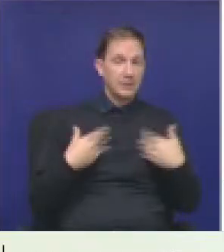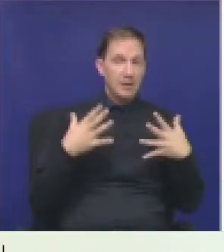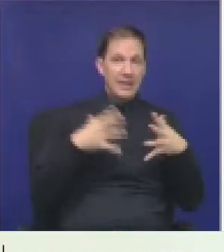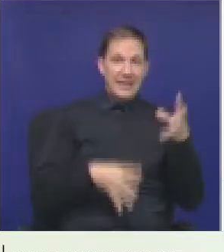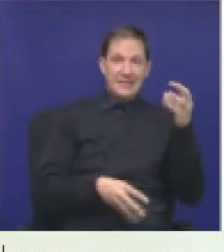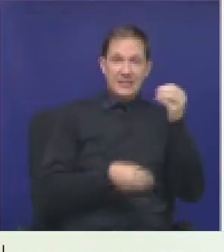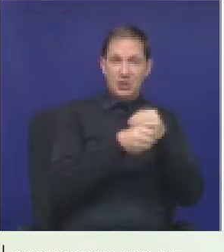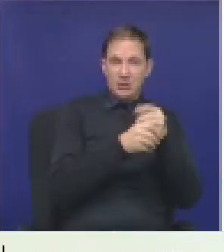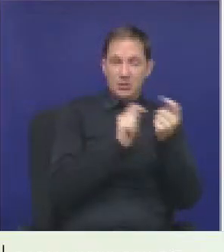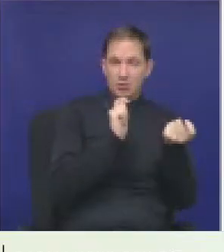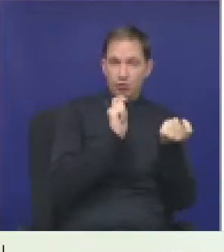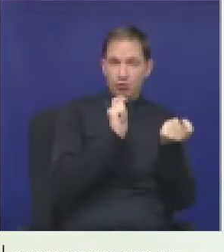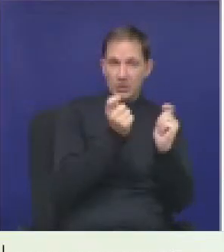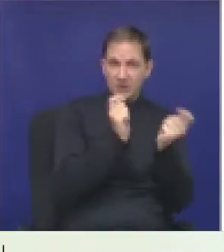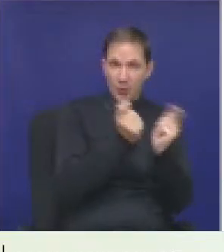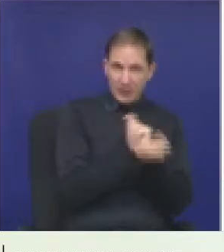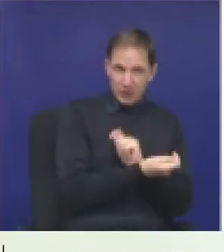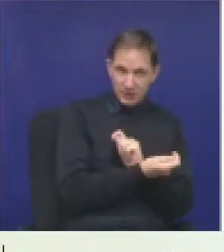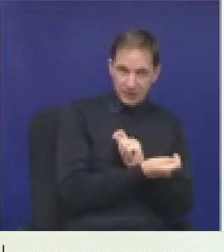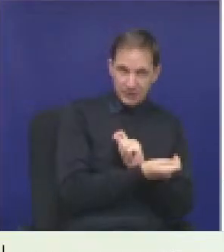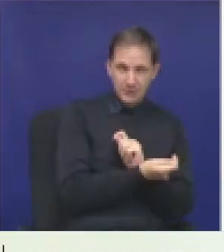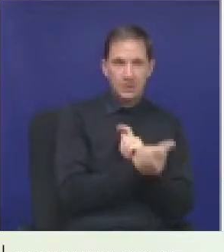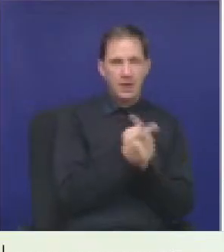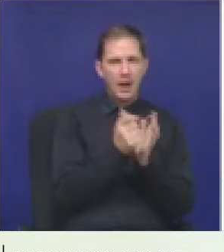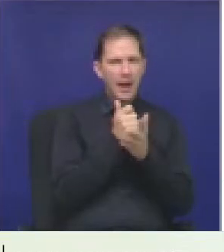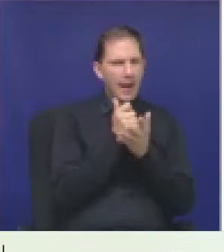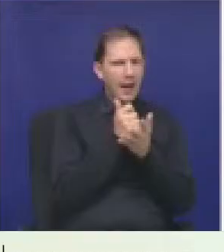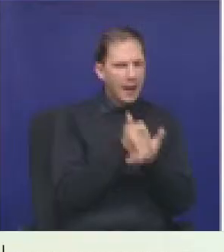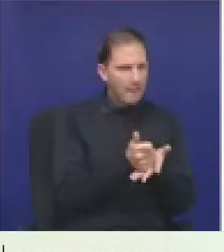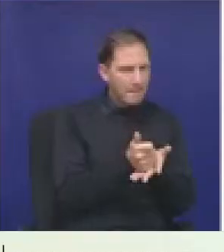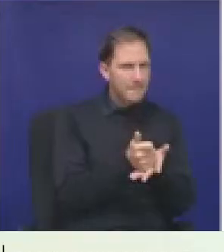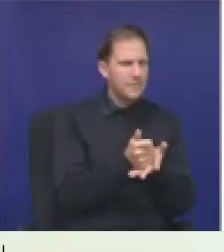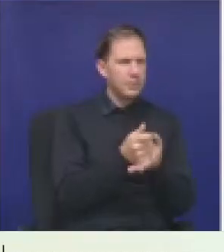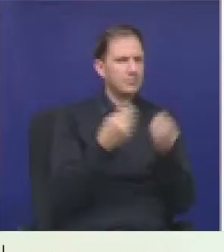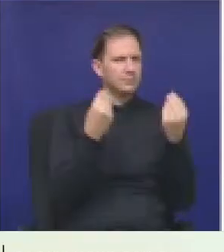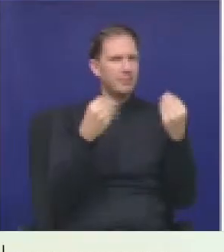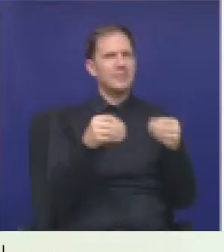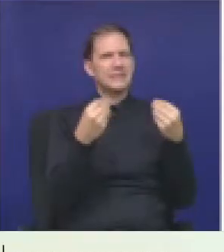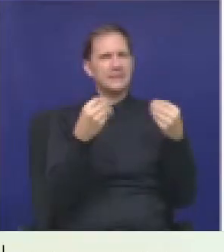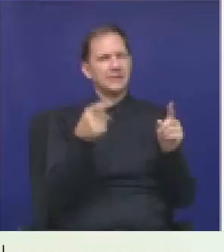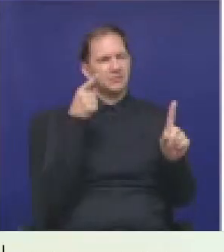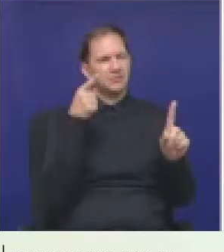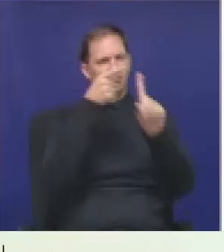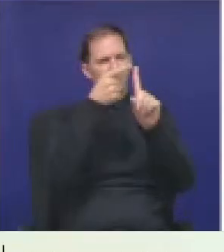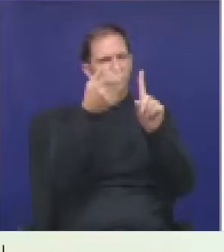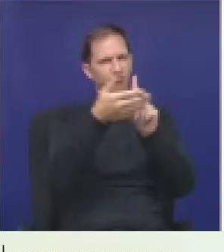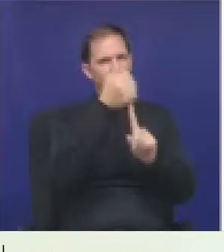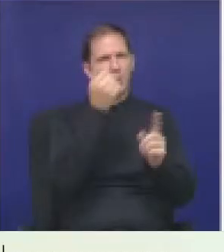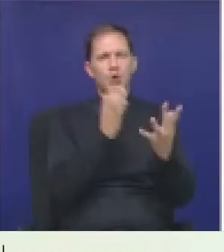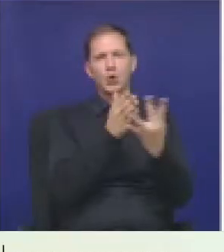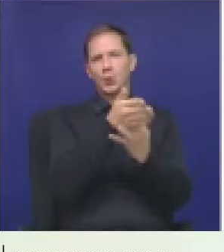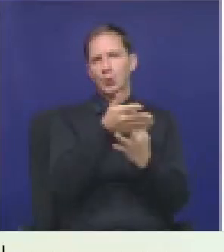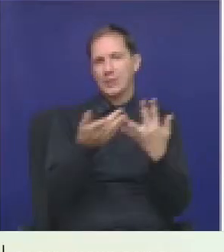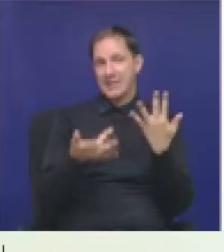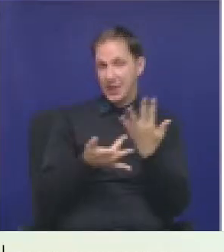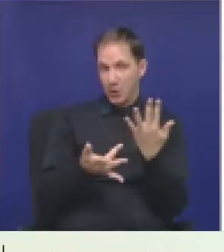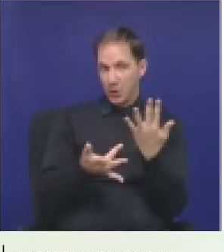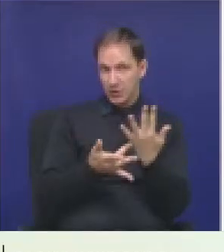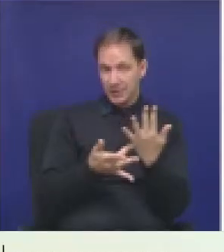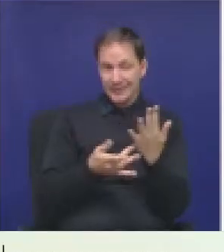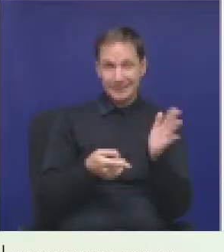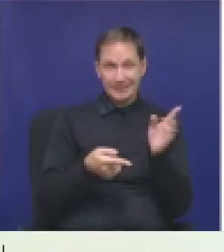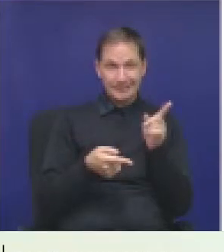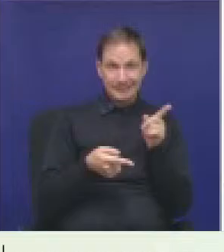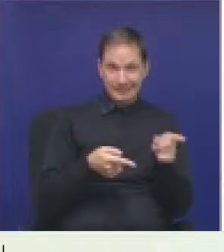business transformation strategy to guide the achievement and ambitious business goals enabled by technology. This strategy aligns with the